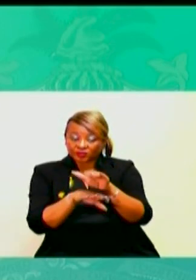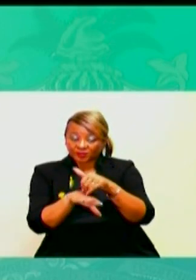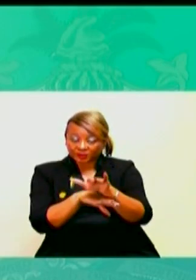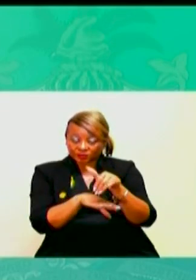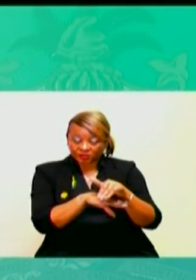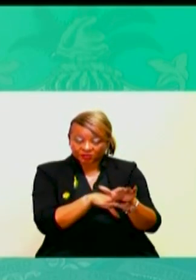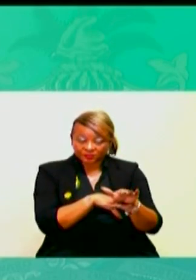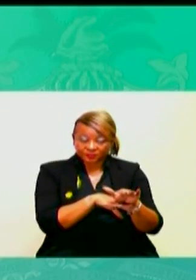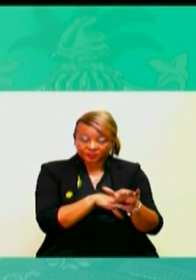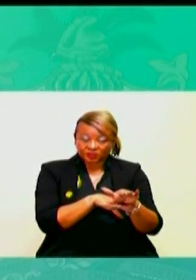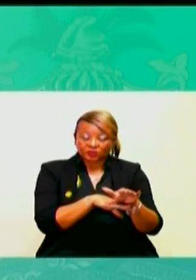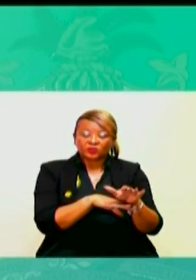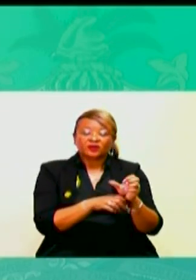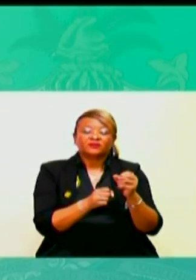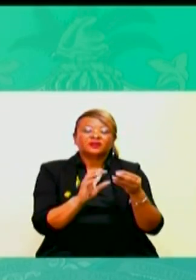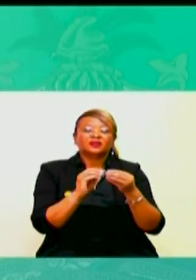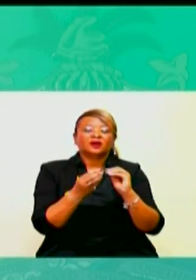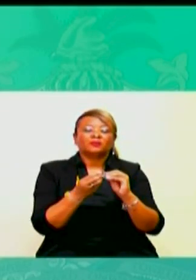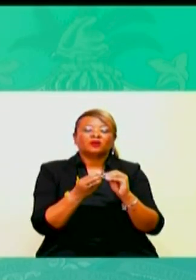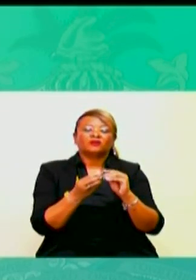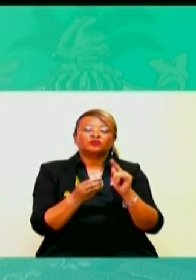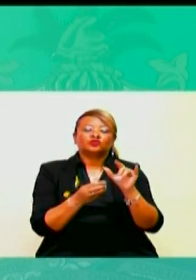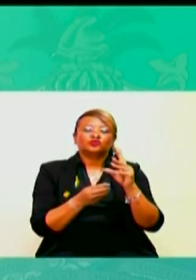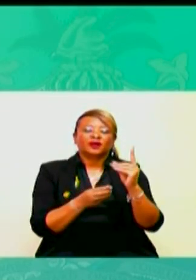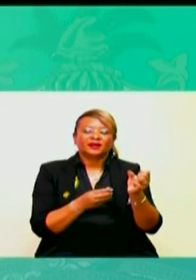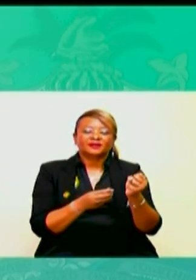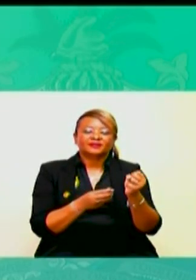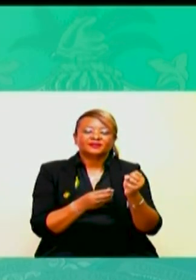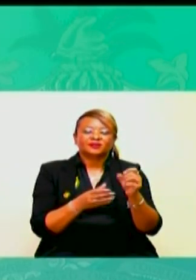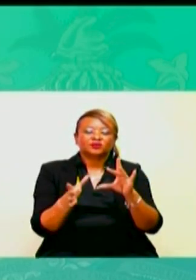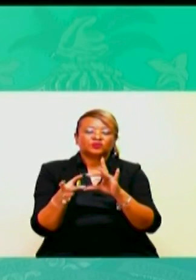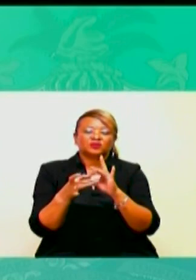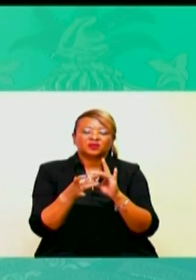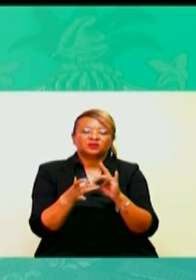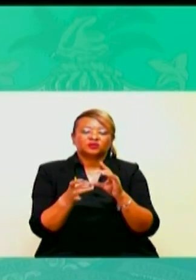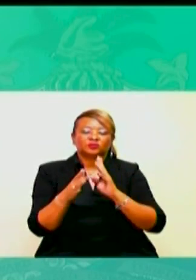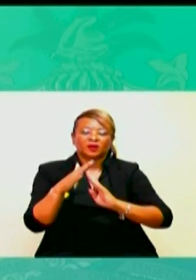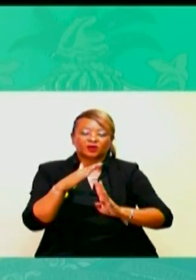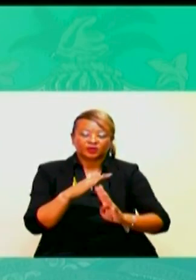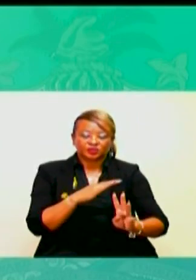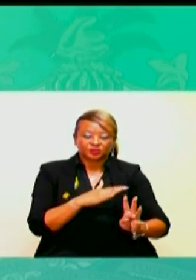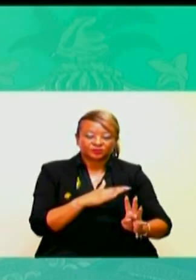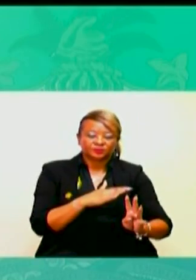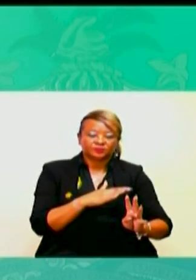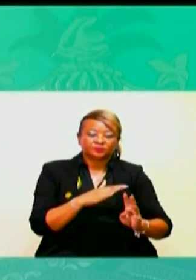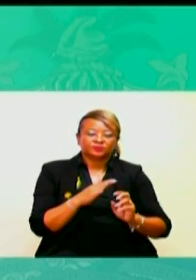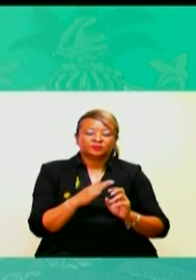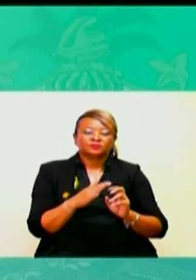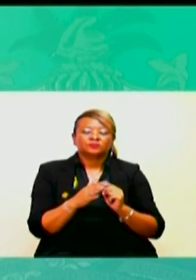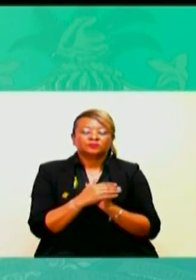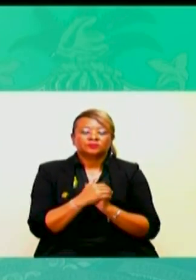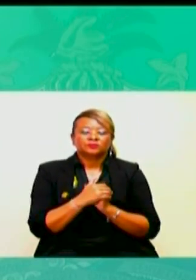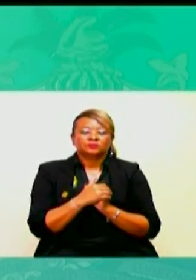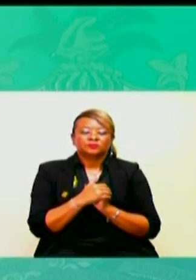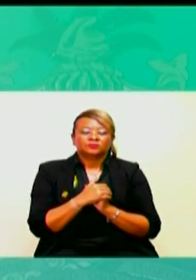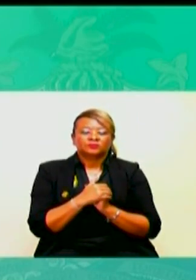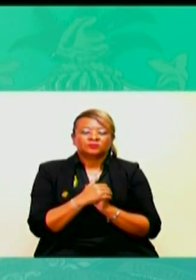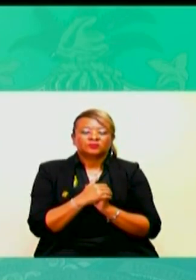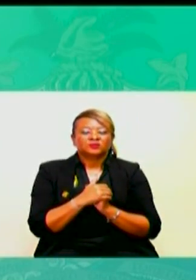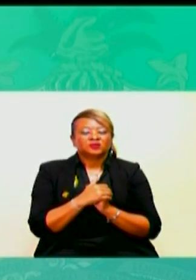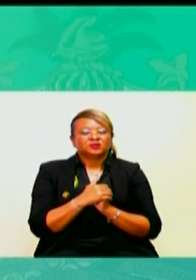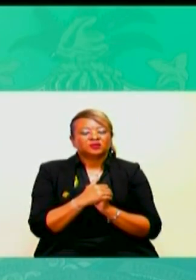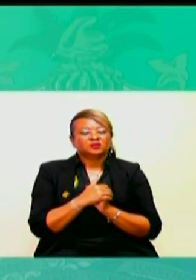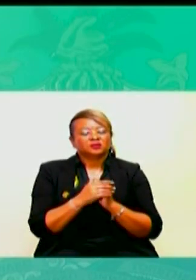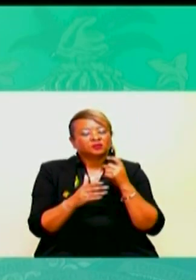have observed a number of trends as it relates to migration. Madam Speaker, it is a cause for